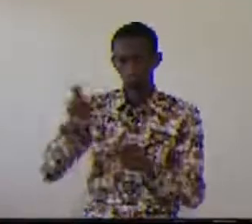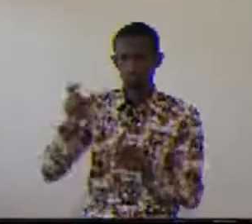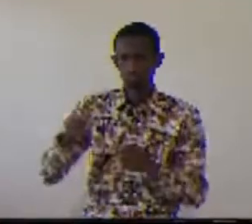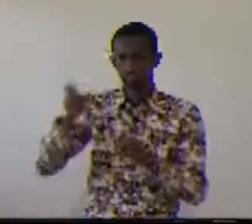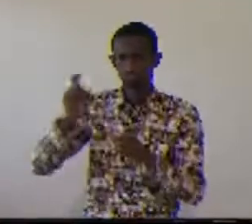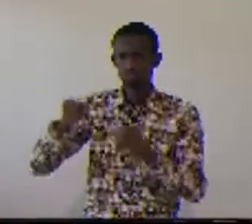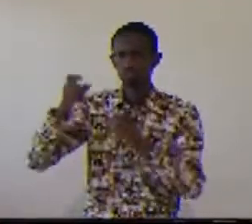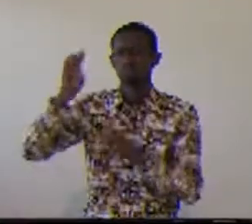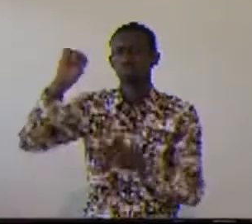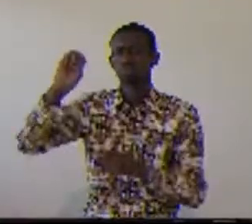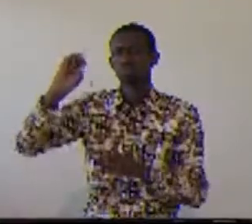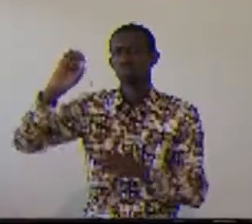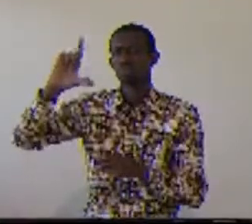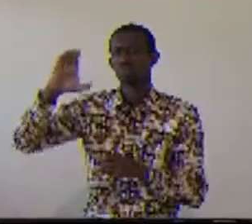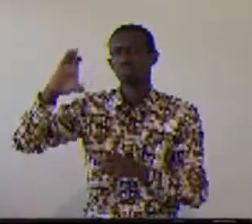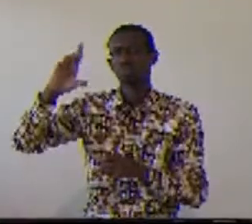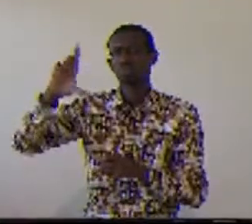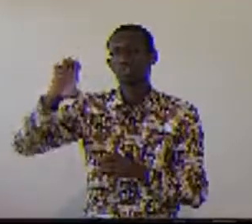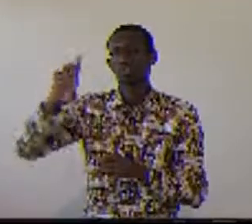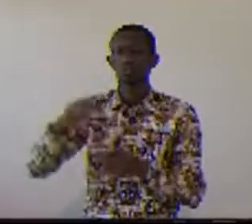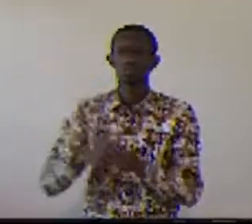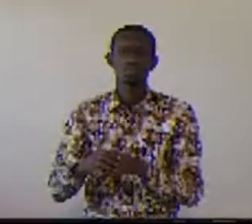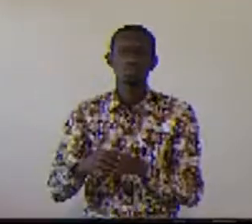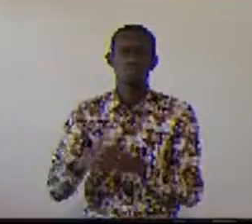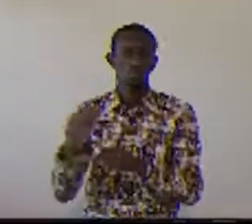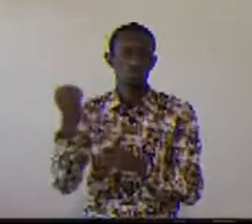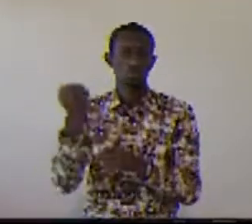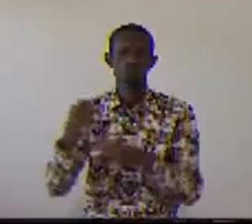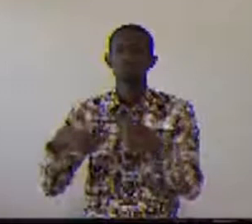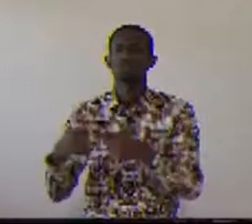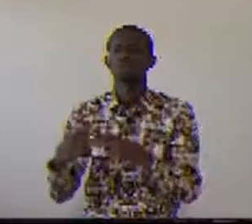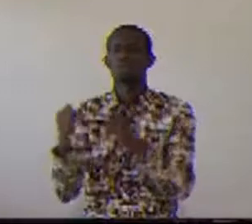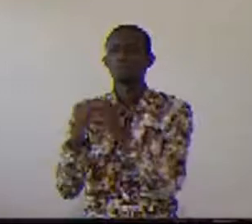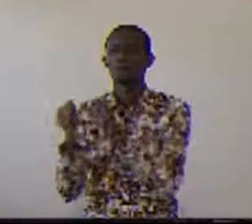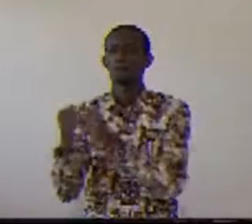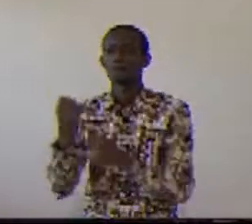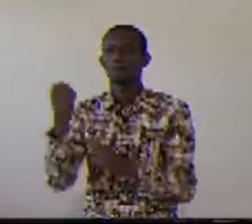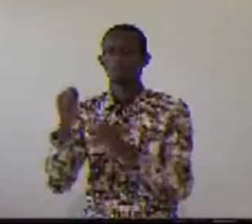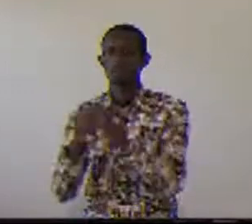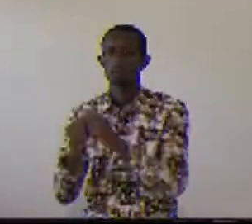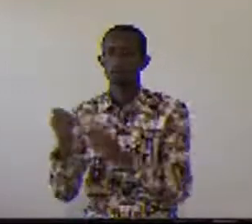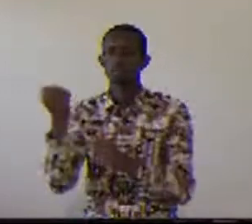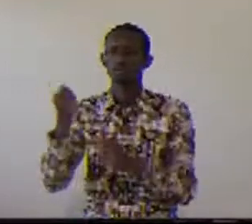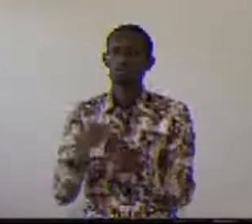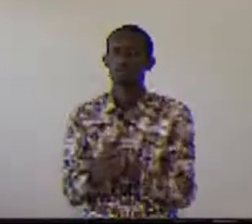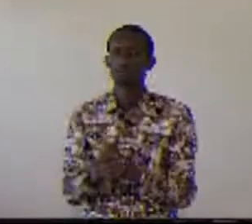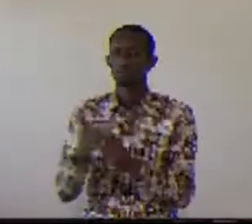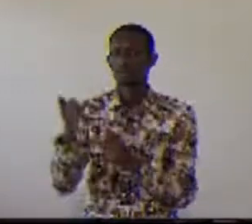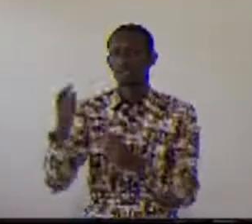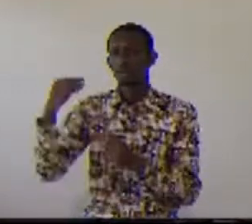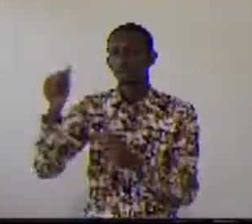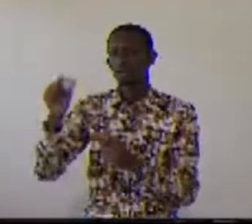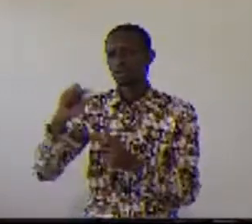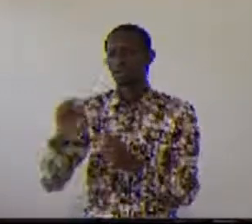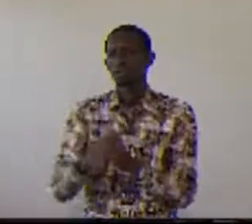stronger. As you know, fluorine is a gas at room temperature and pressure. This one is also a gas. And bromine is a